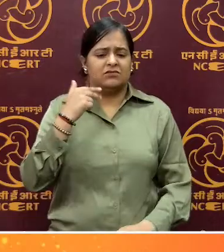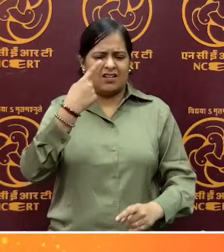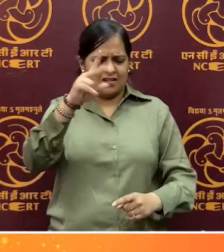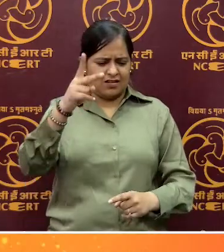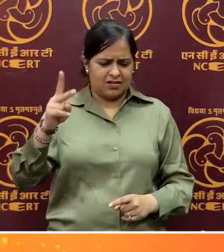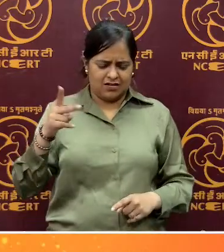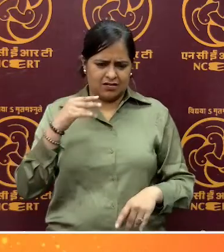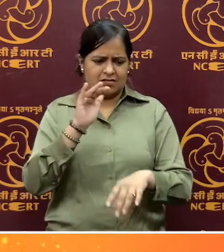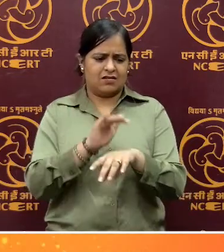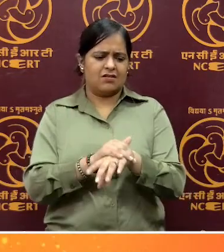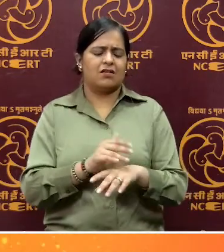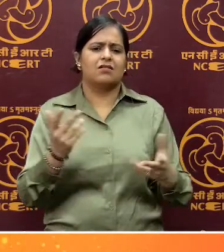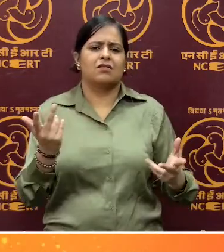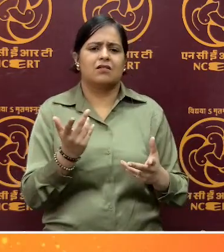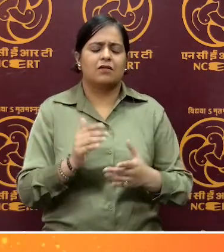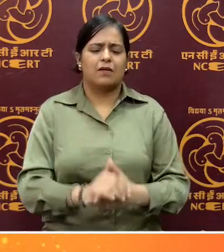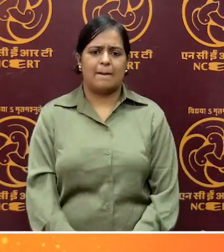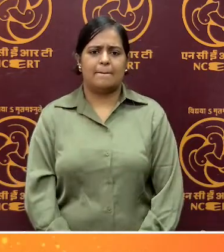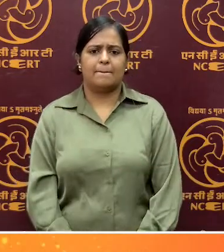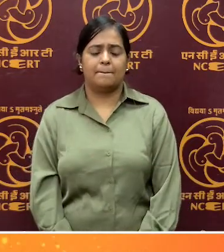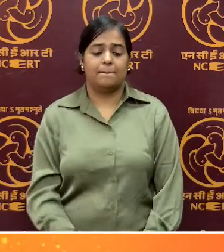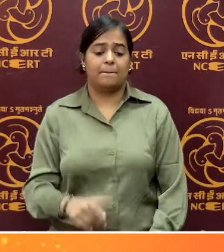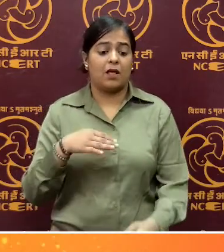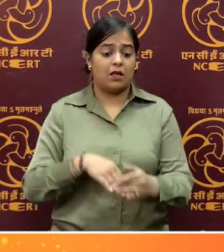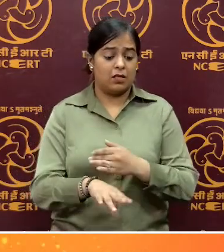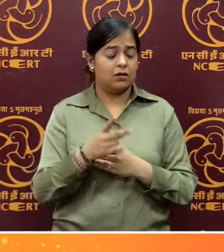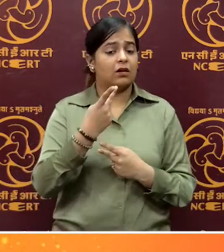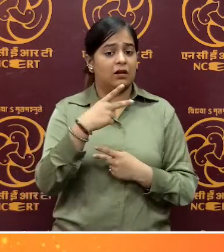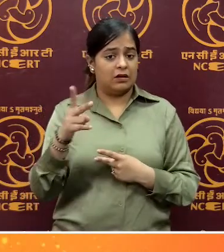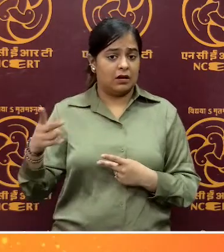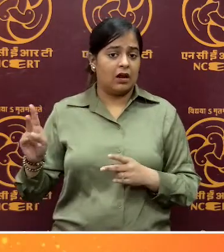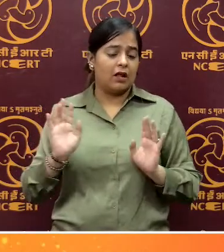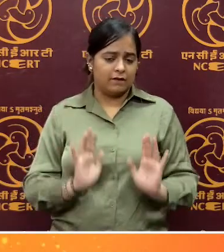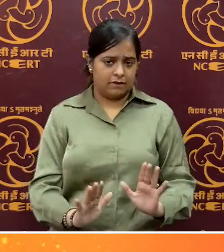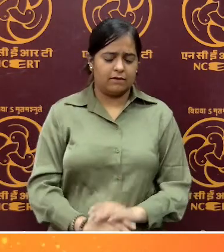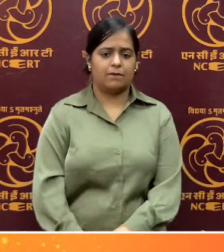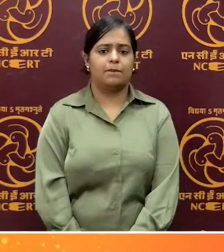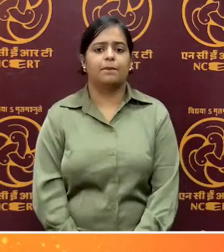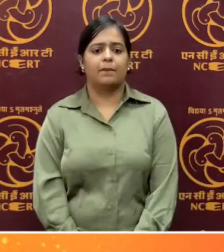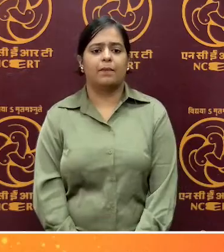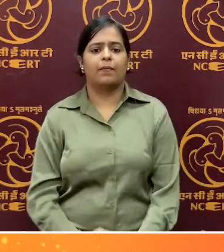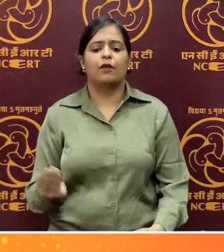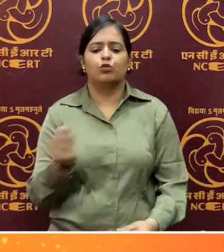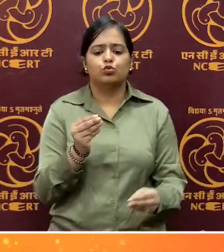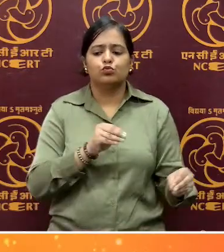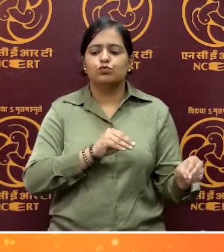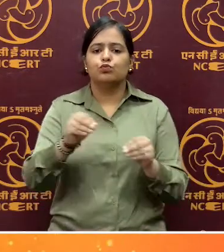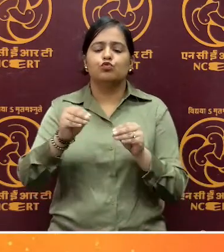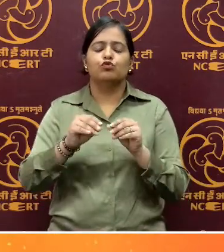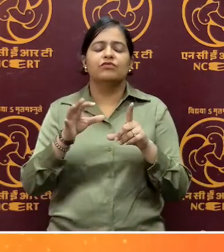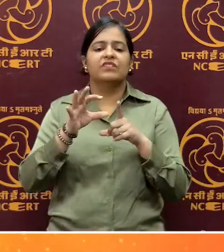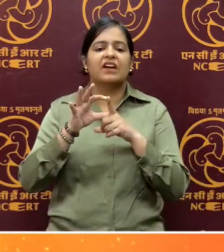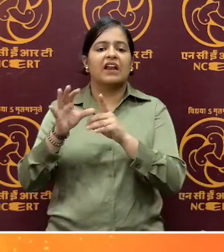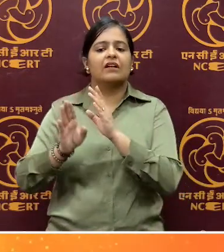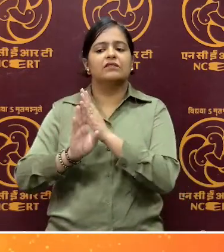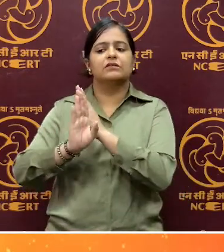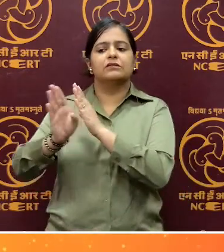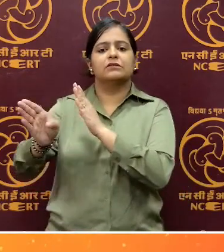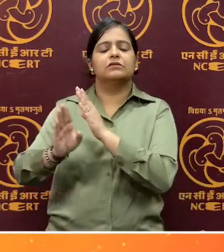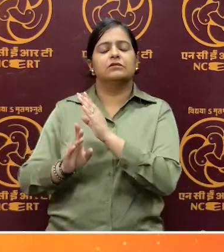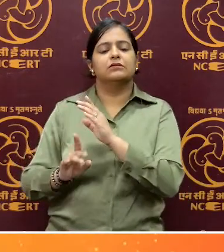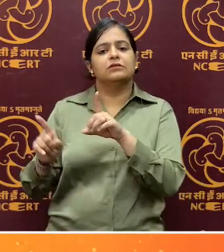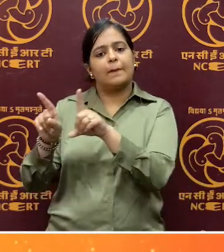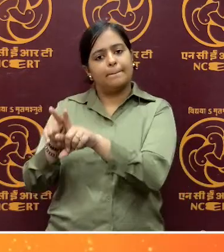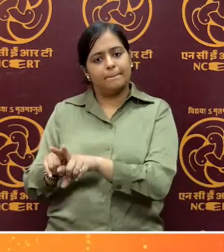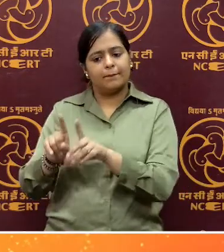you find in all these lines? There is some difference. Some are moving in the same direction, some are moving in the opposite